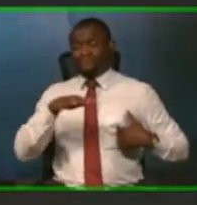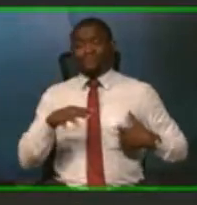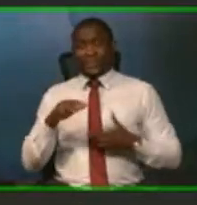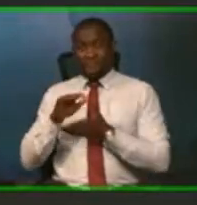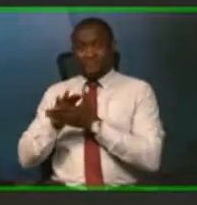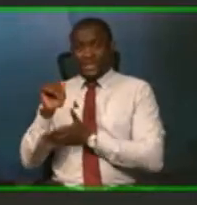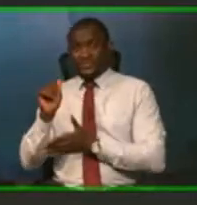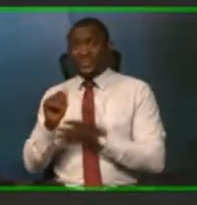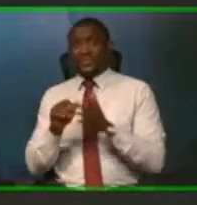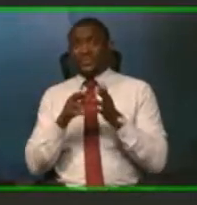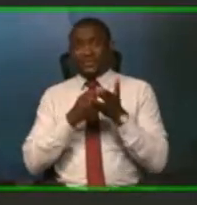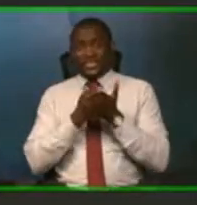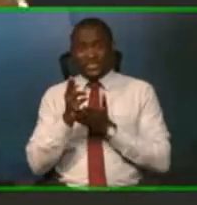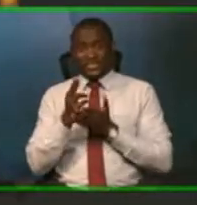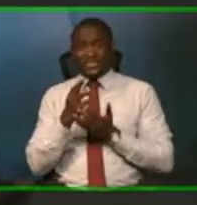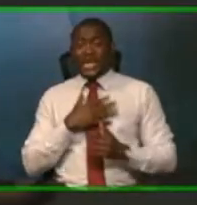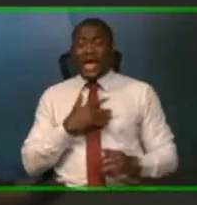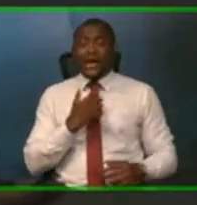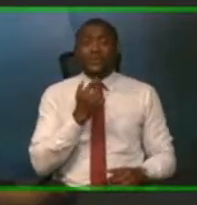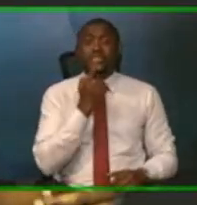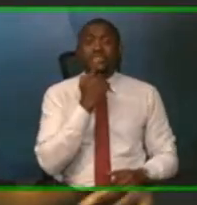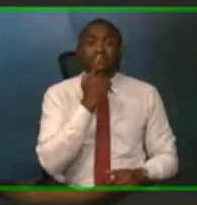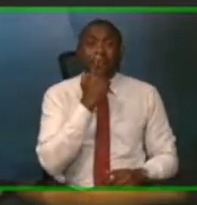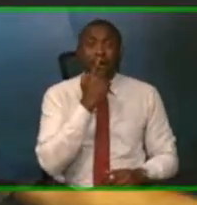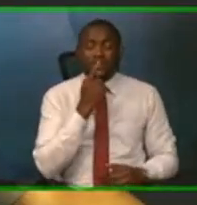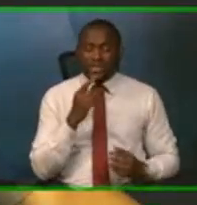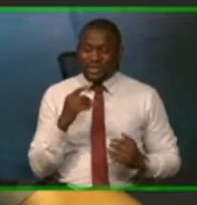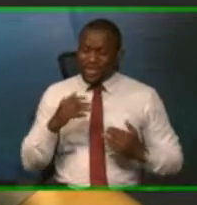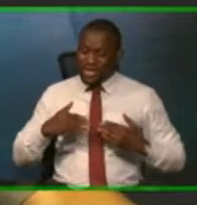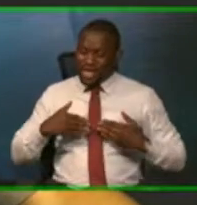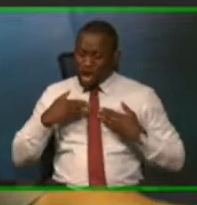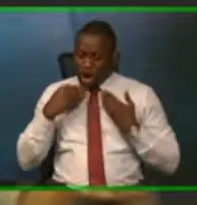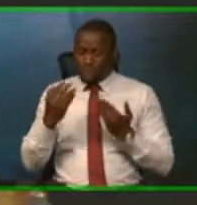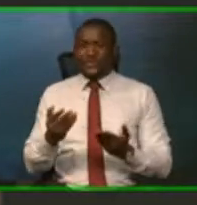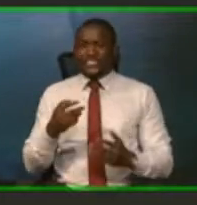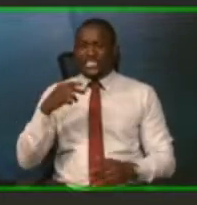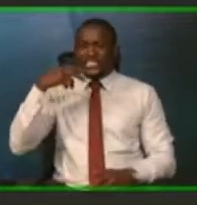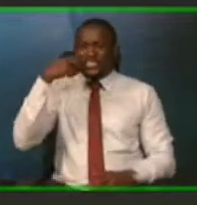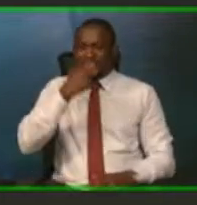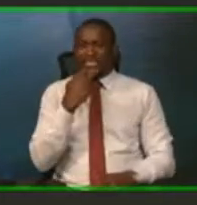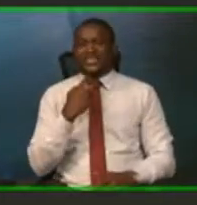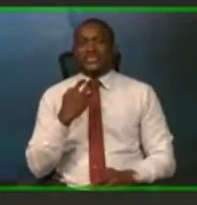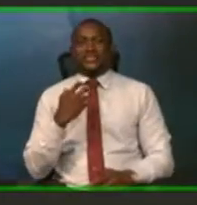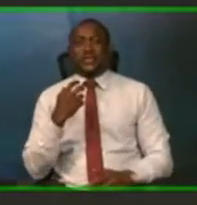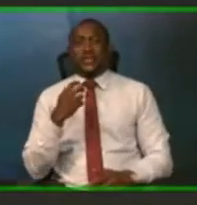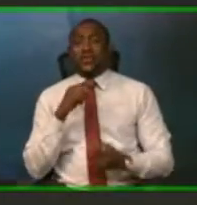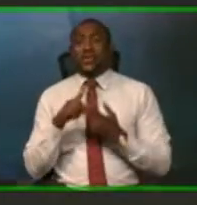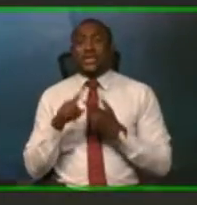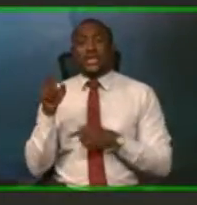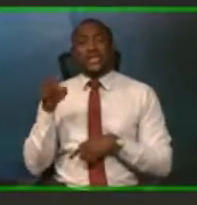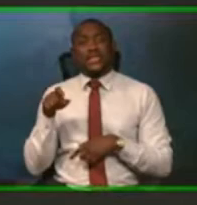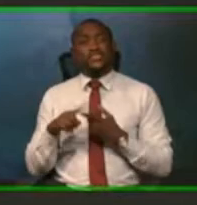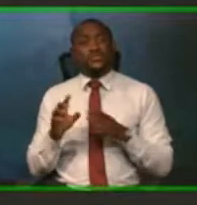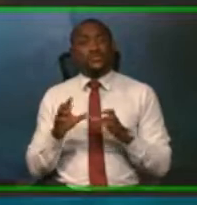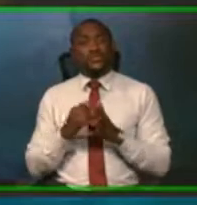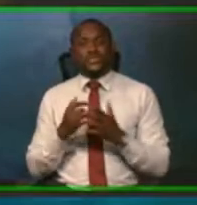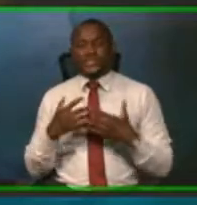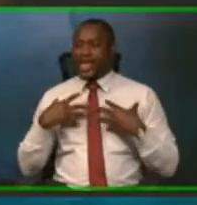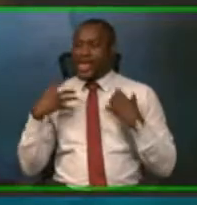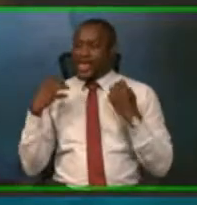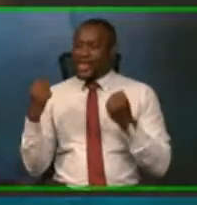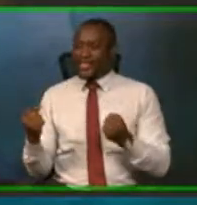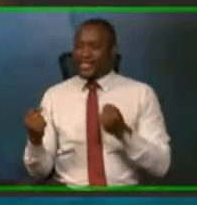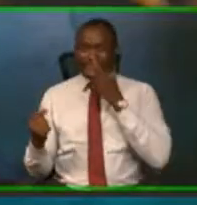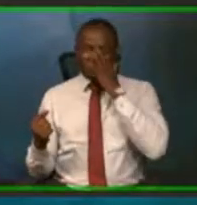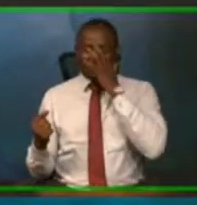and with the mouth confession is made unto salvation. When it has to do with the healing